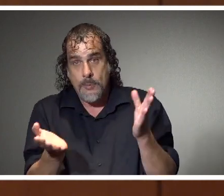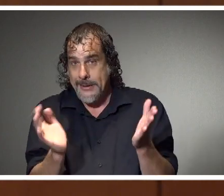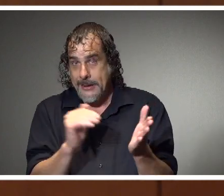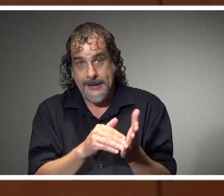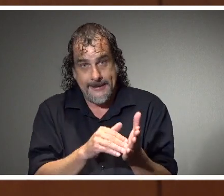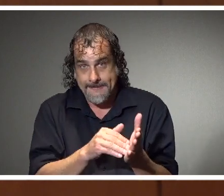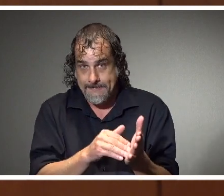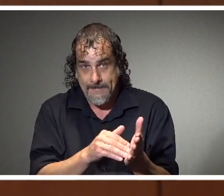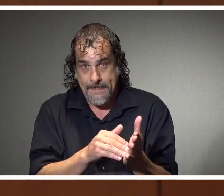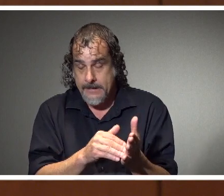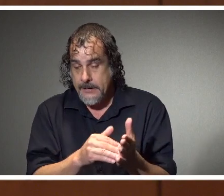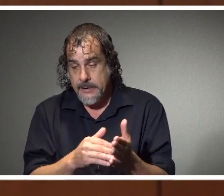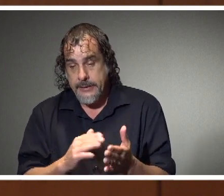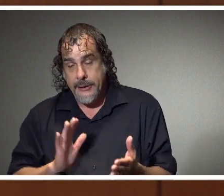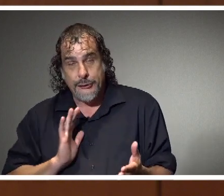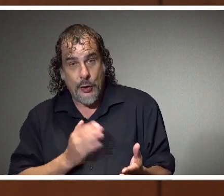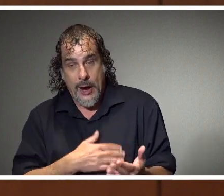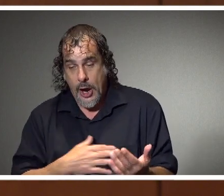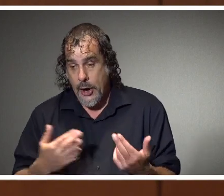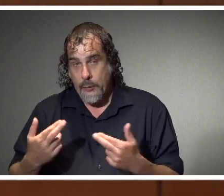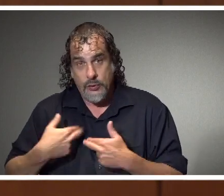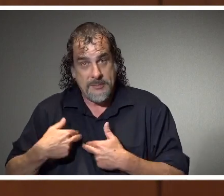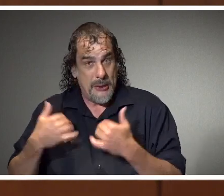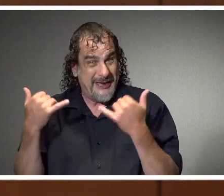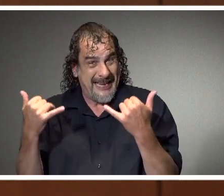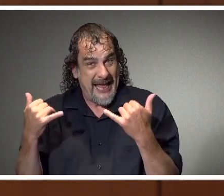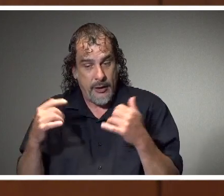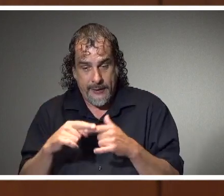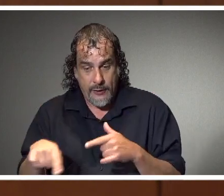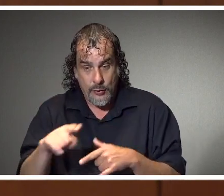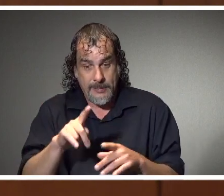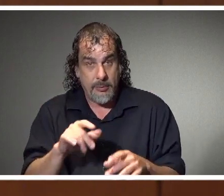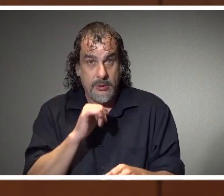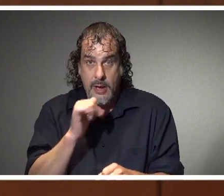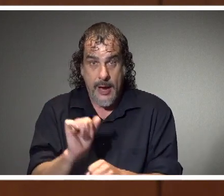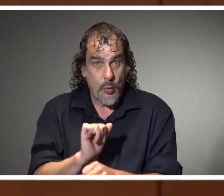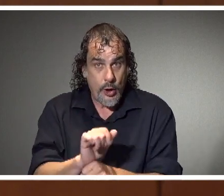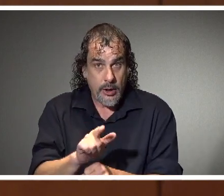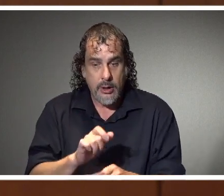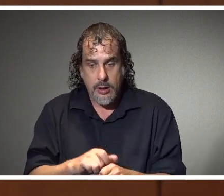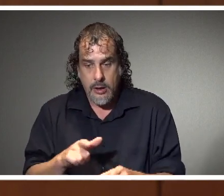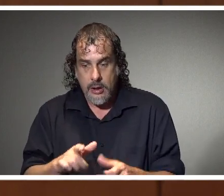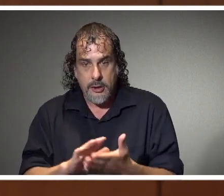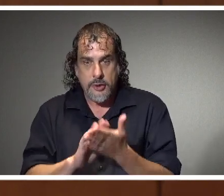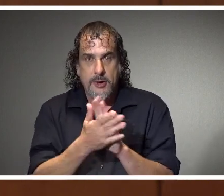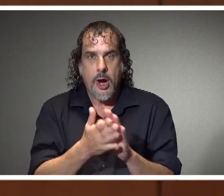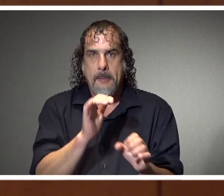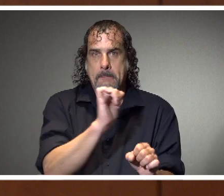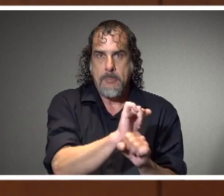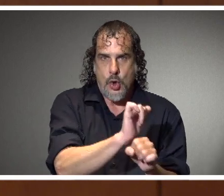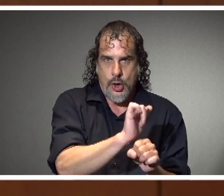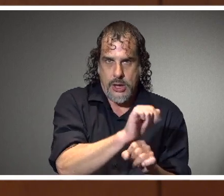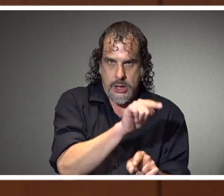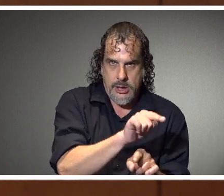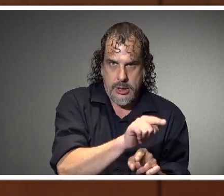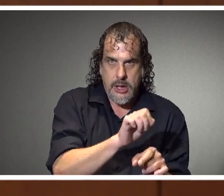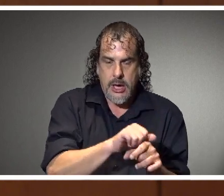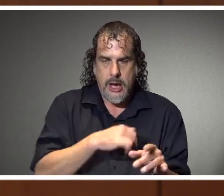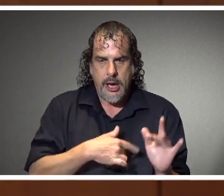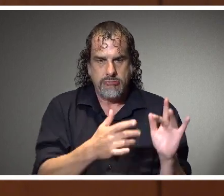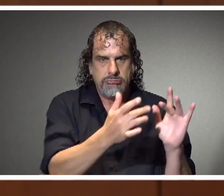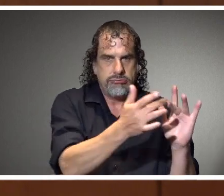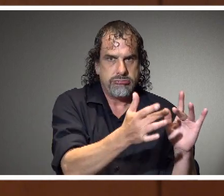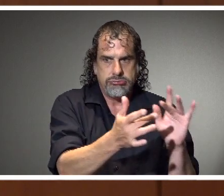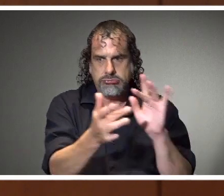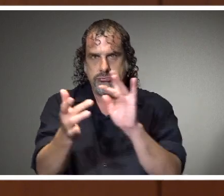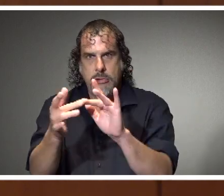task is to take those individuals that have been unemployed, become unemployed, and get them connected